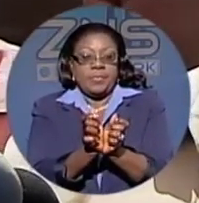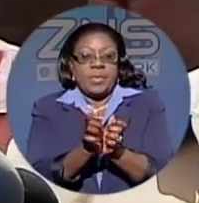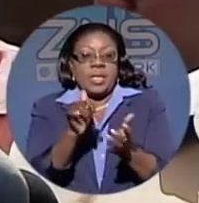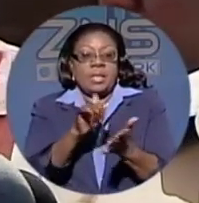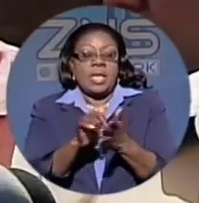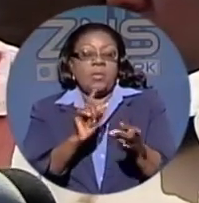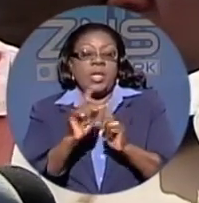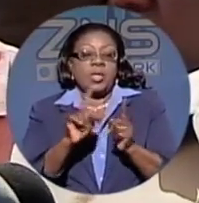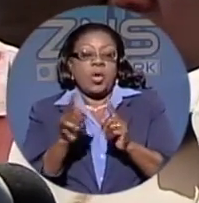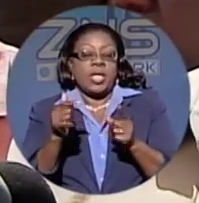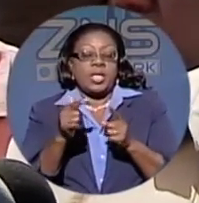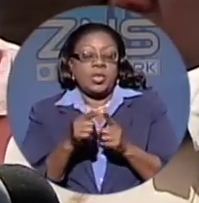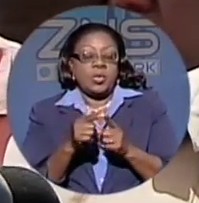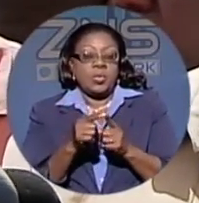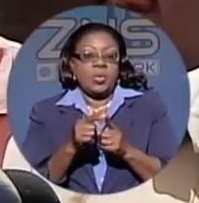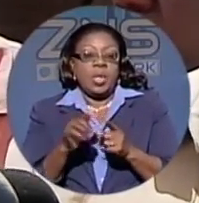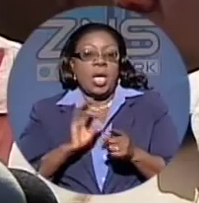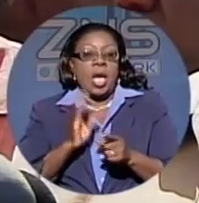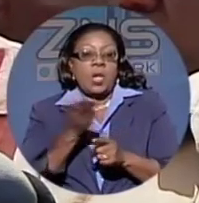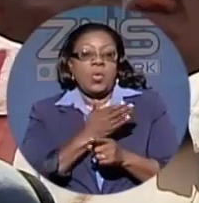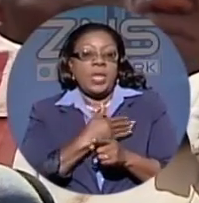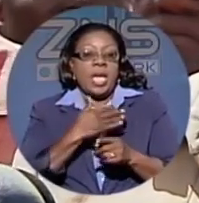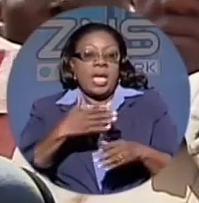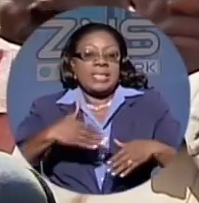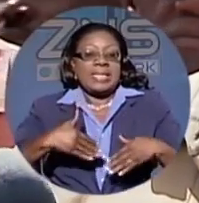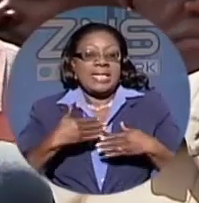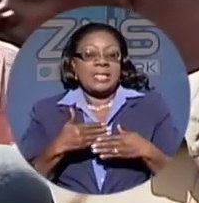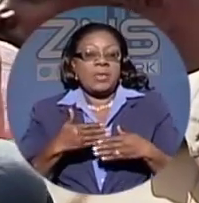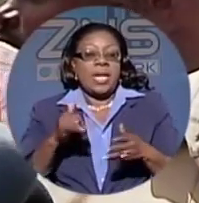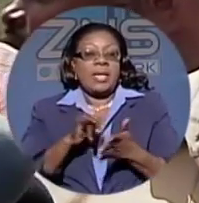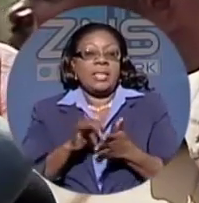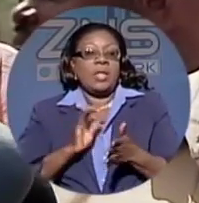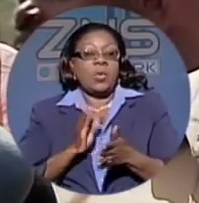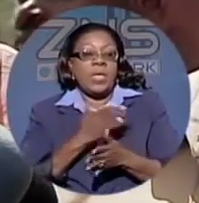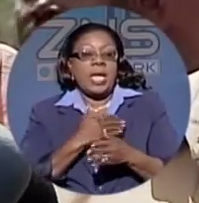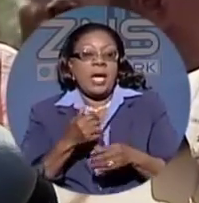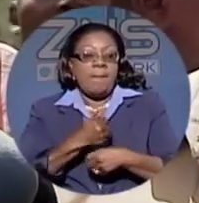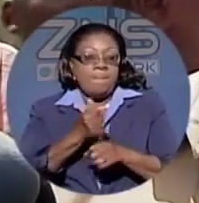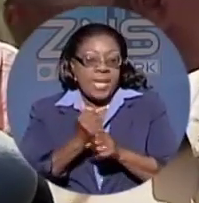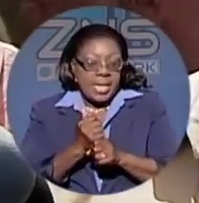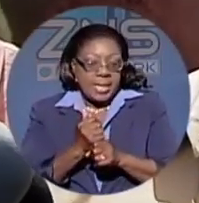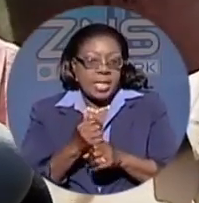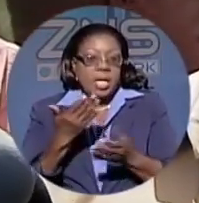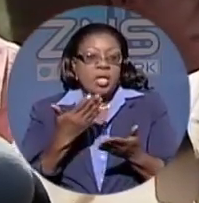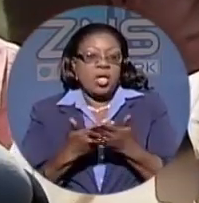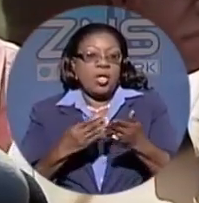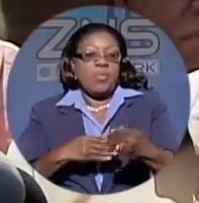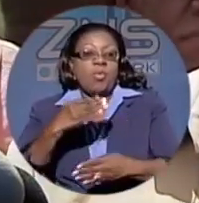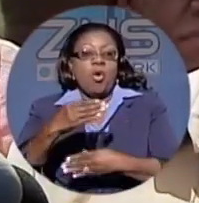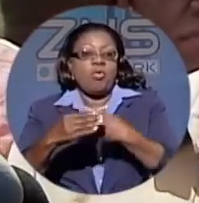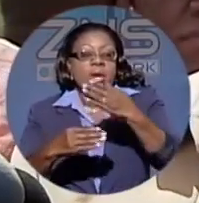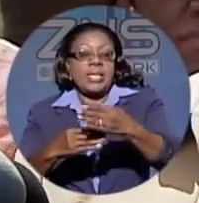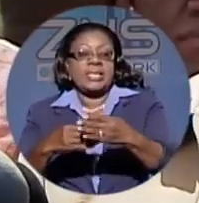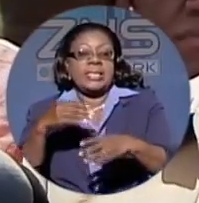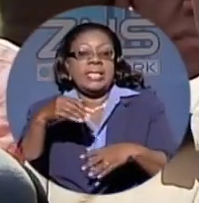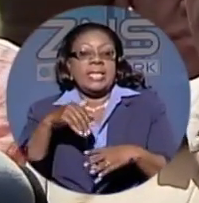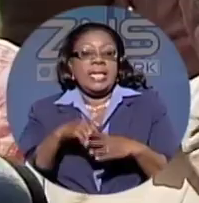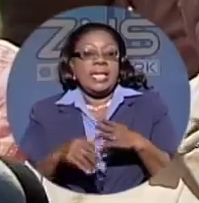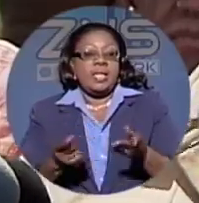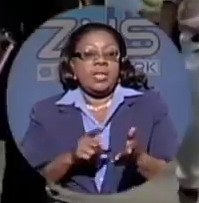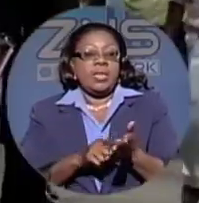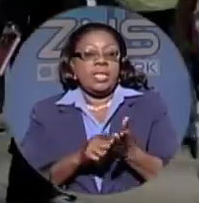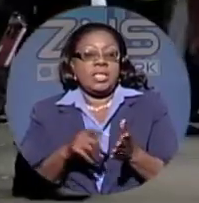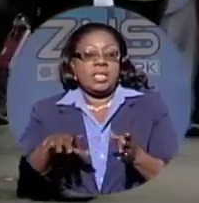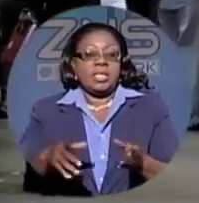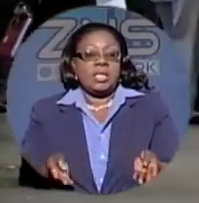that we're talking to, and we are satisfied that we have made significant progress already based upon this